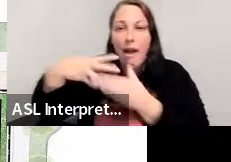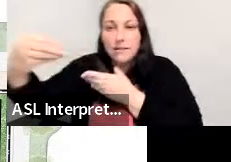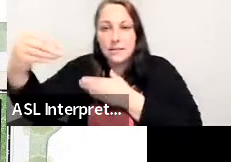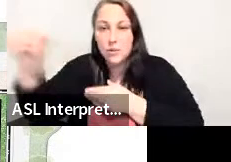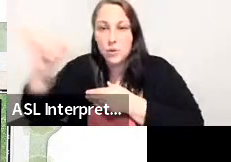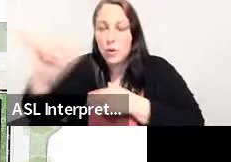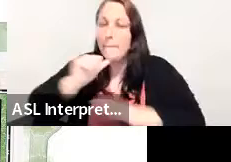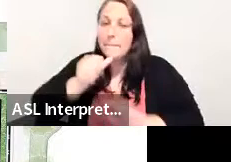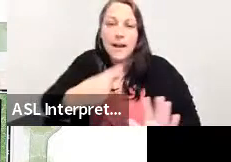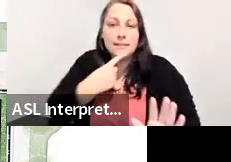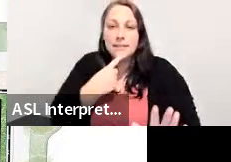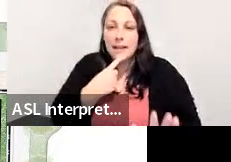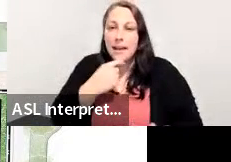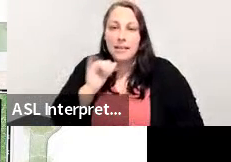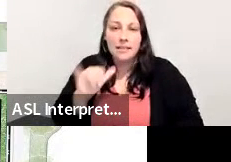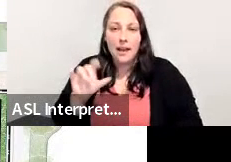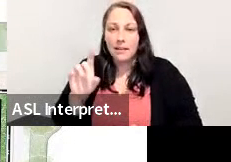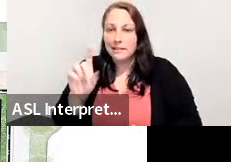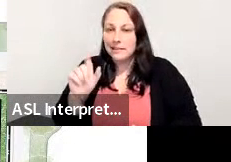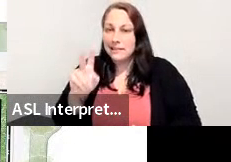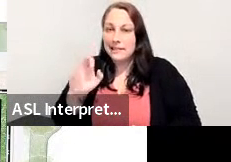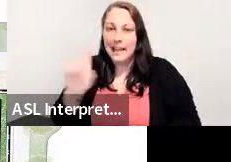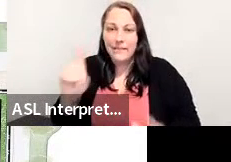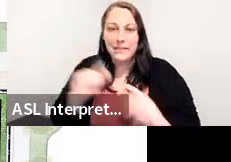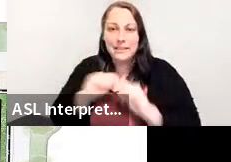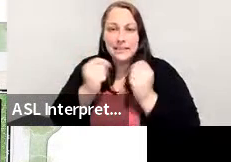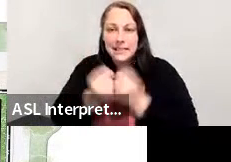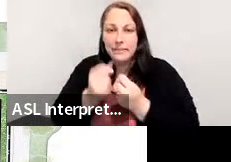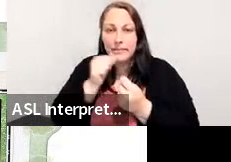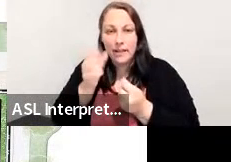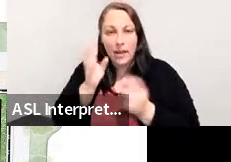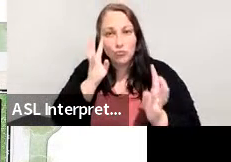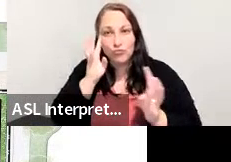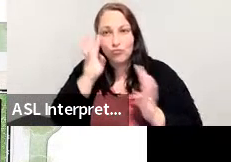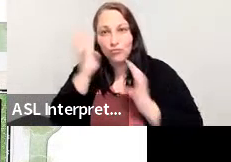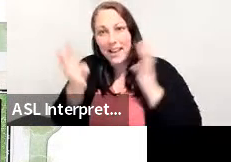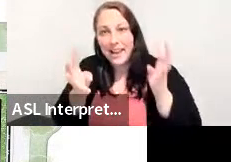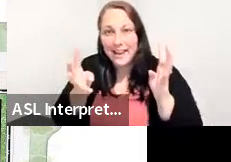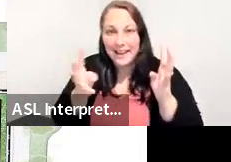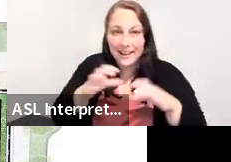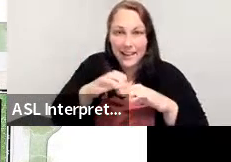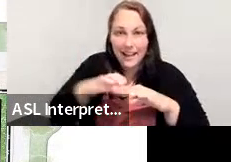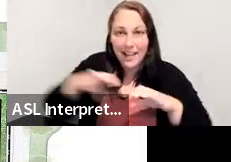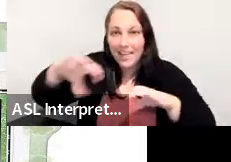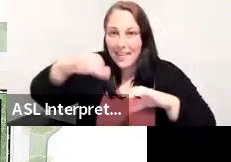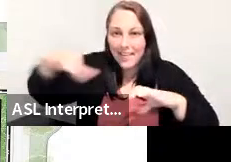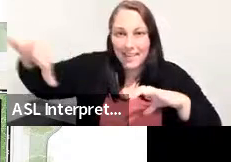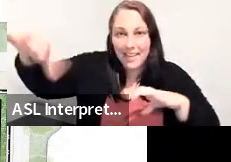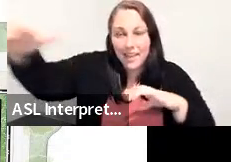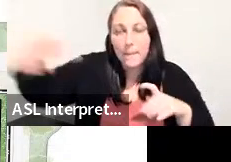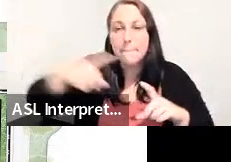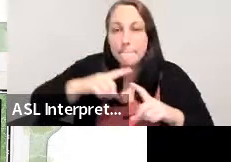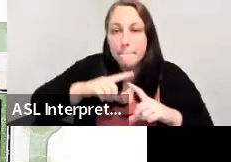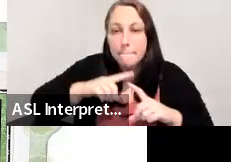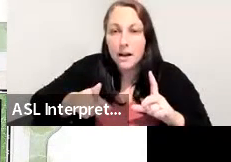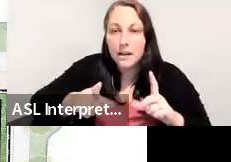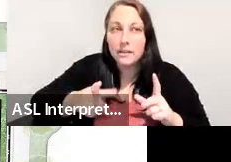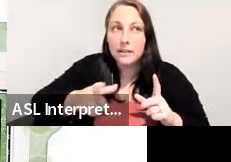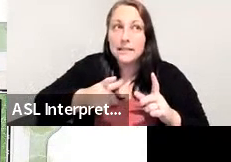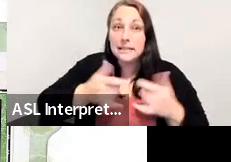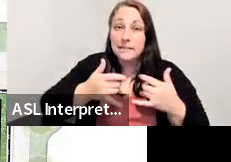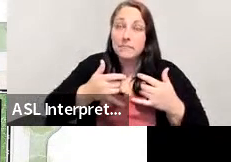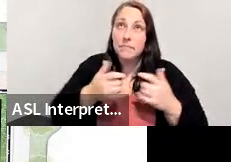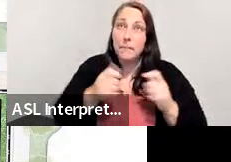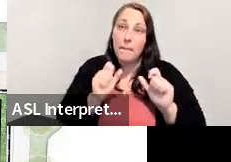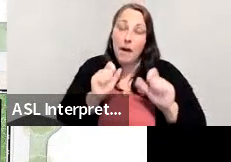Not to say that David's team isn't very creative in the way that they can address landscape and possibly introduce it. And